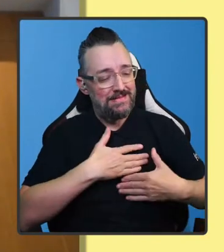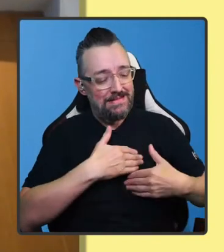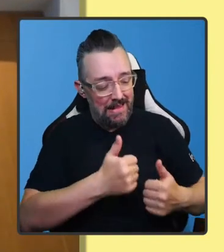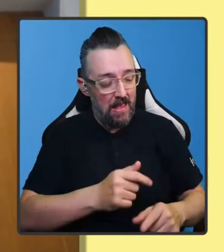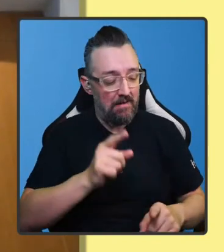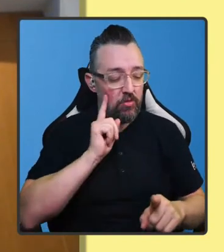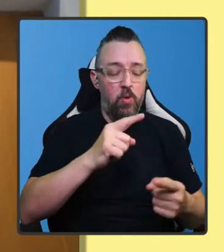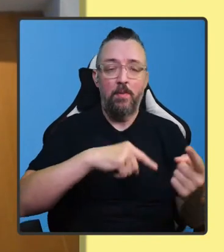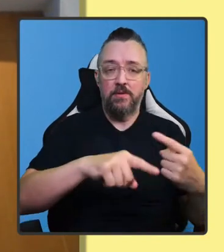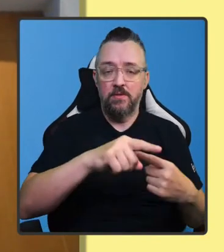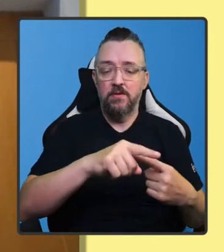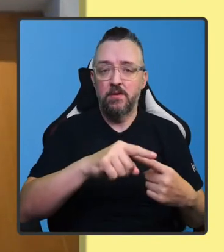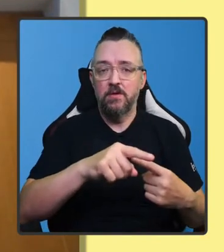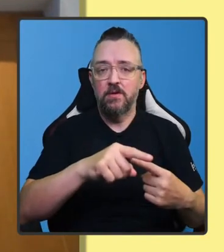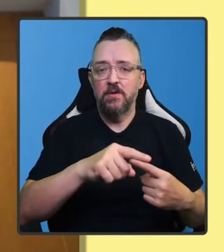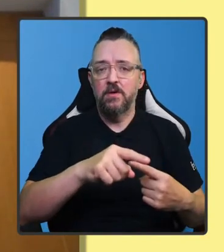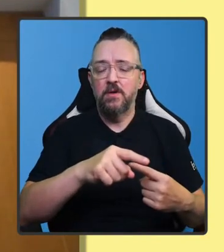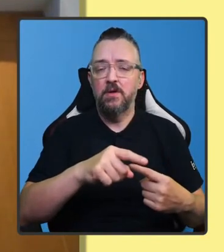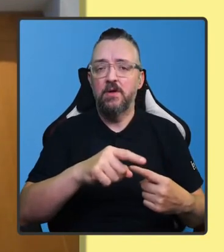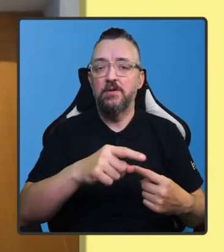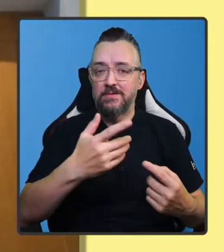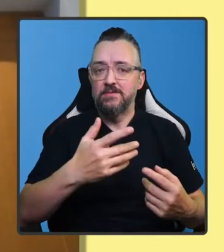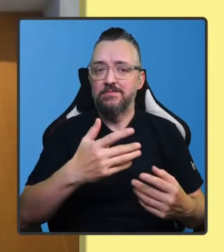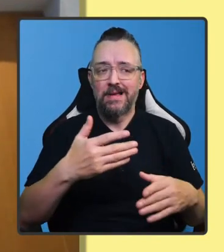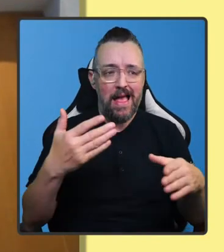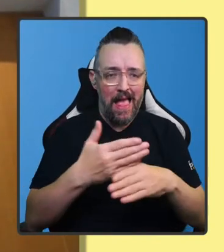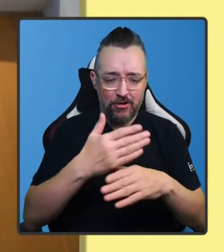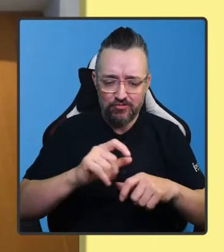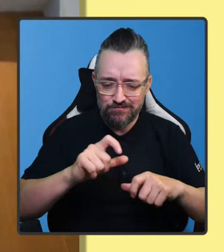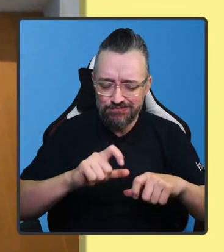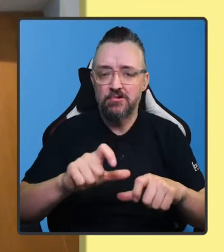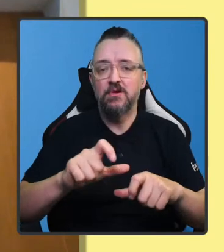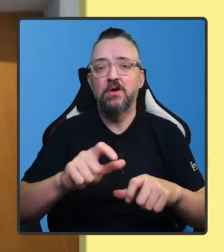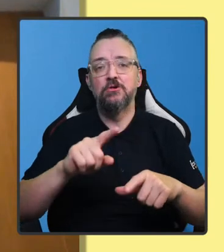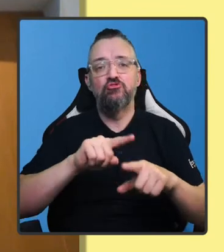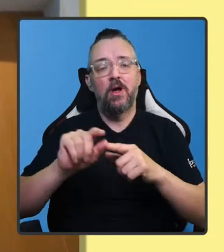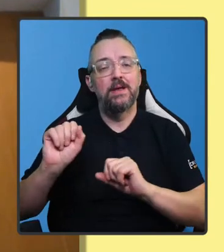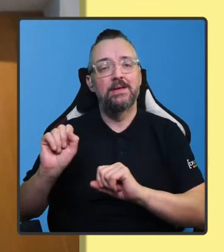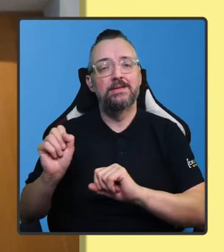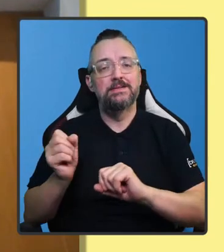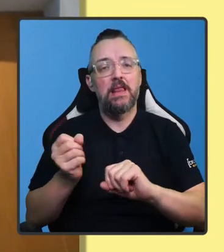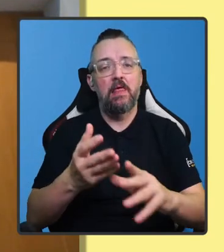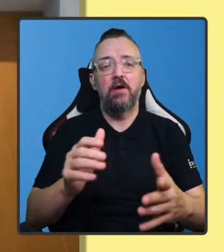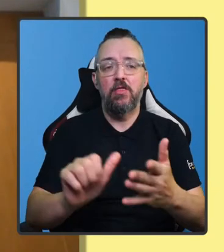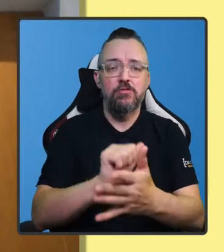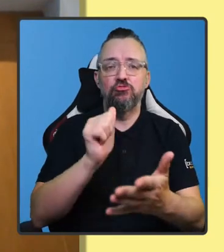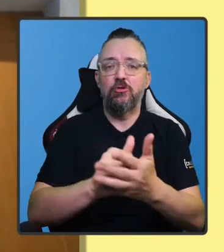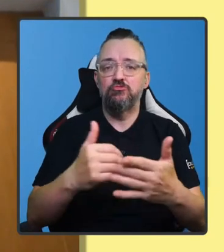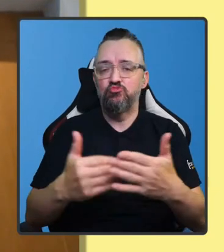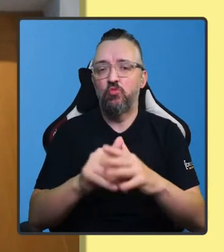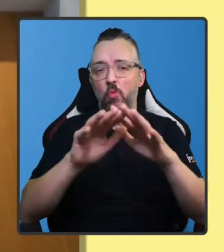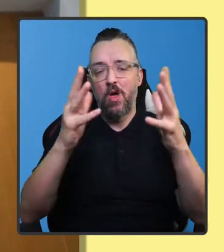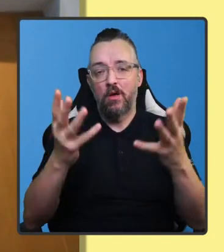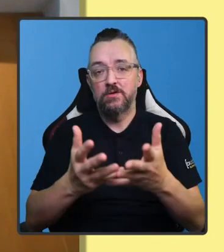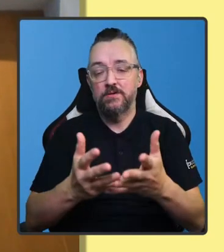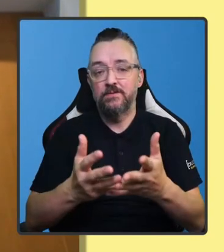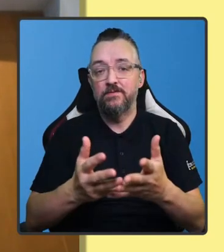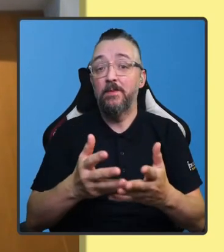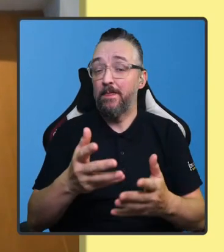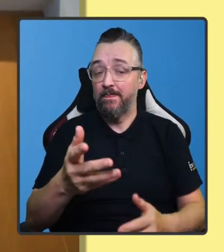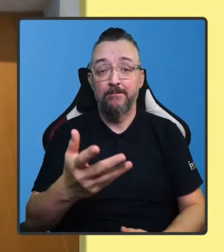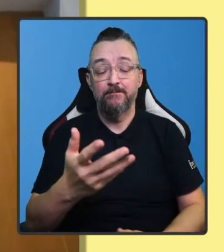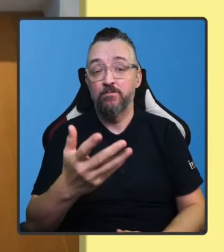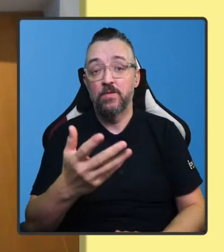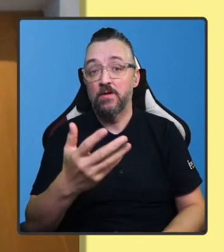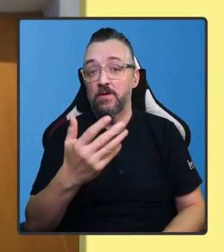to live in, and take action to try and deliver that. So have those awkward conversations.